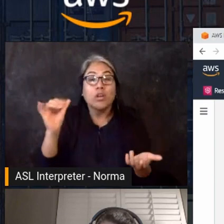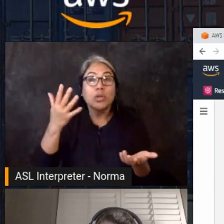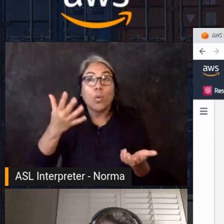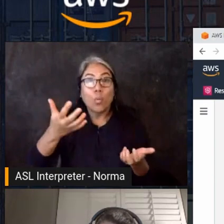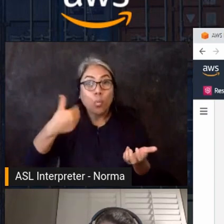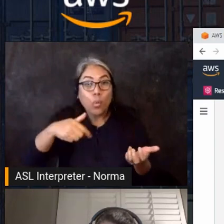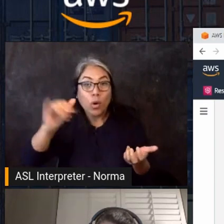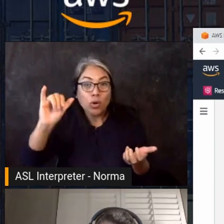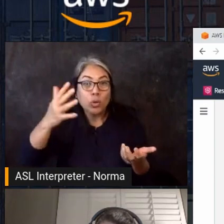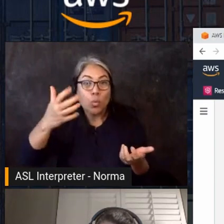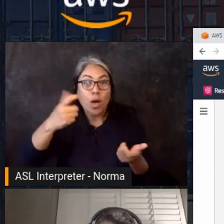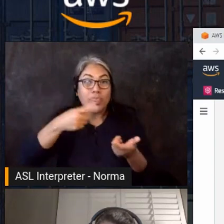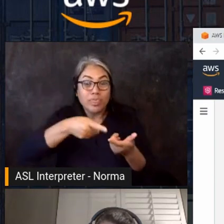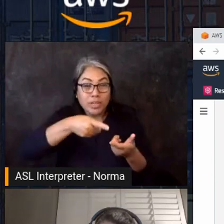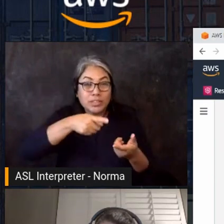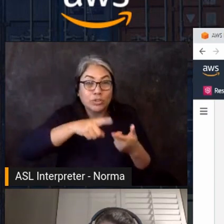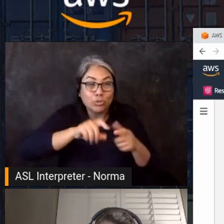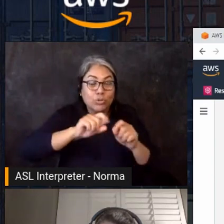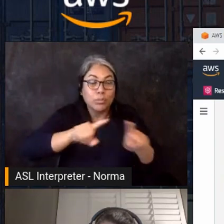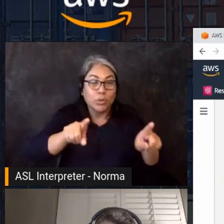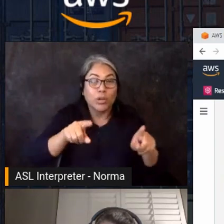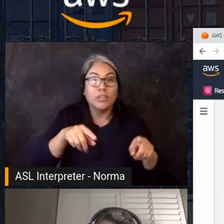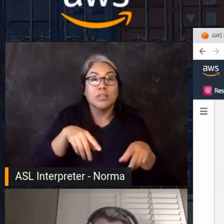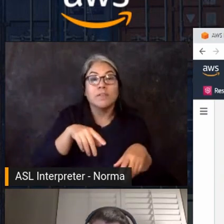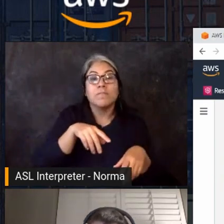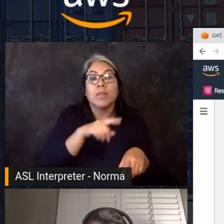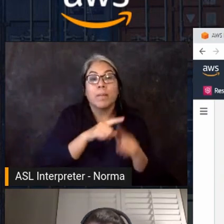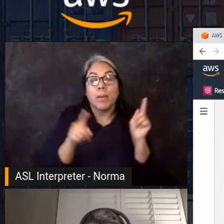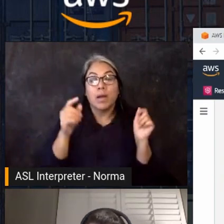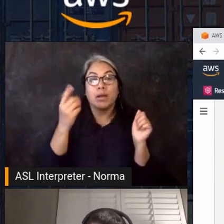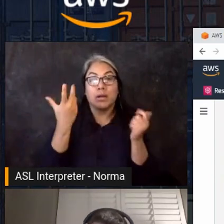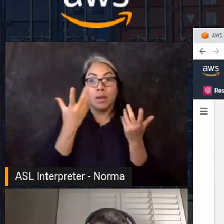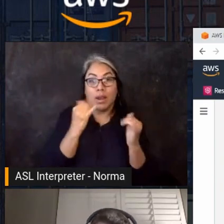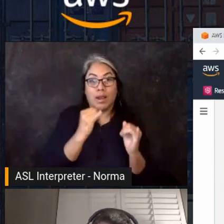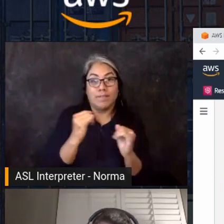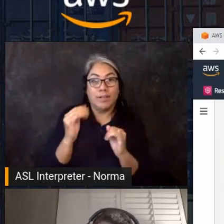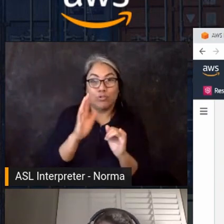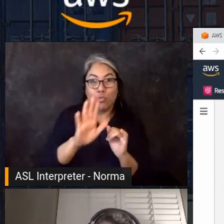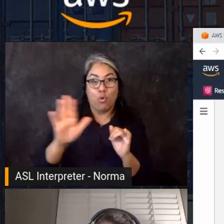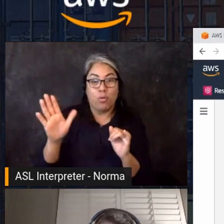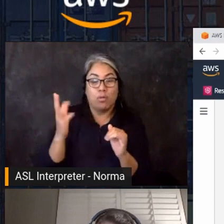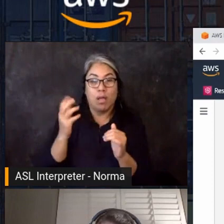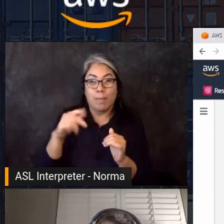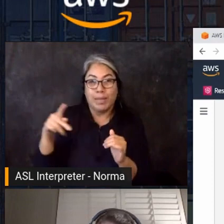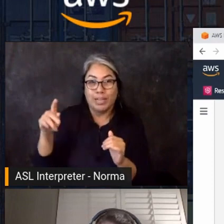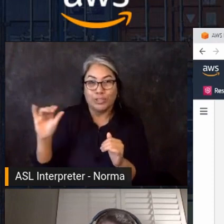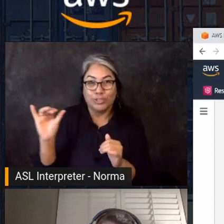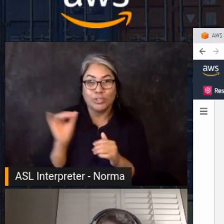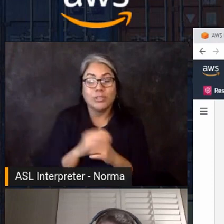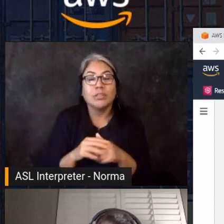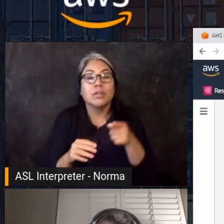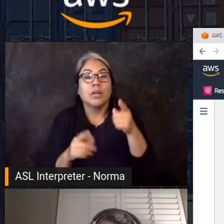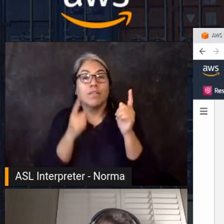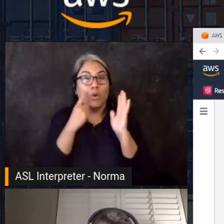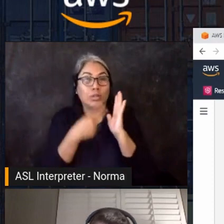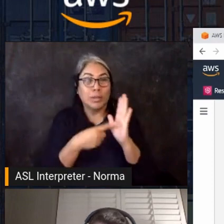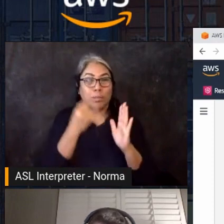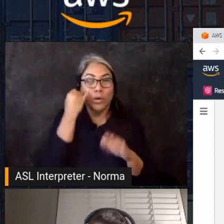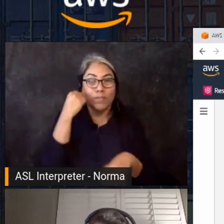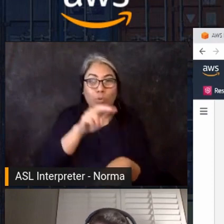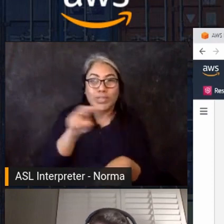as a sidecar. So both options is a great thing to have. Yep. So for example, if we take a look here, you'll see I have